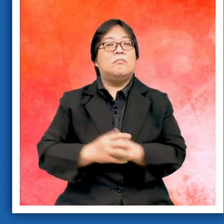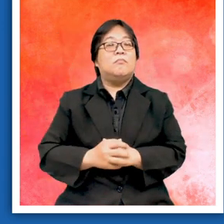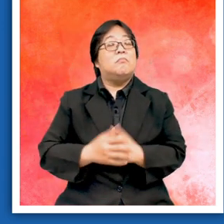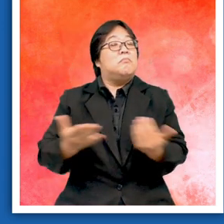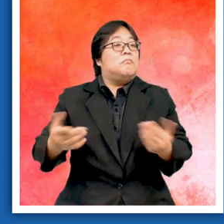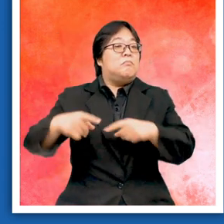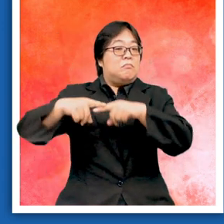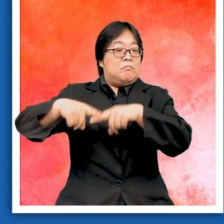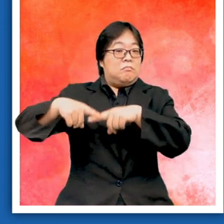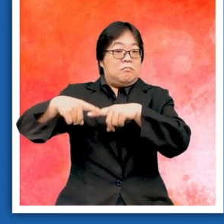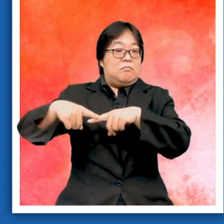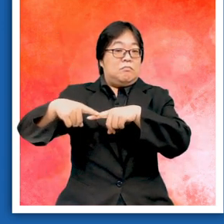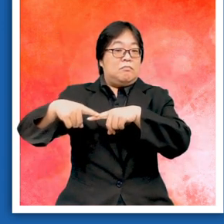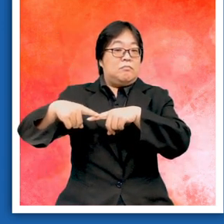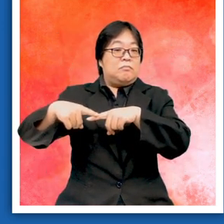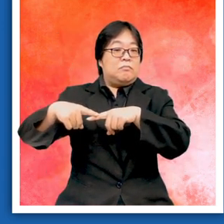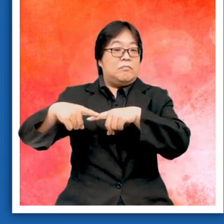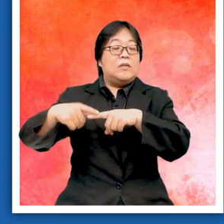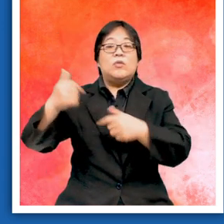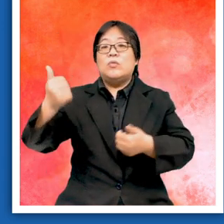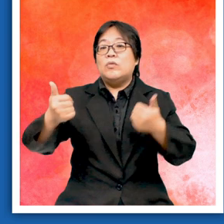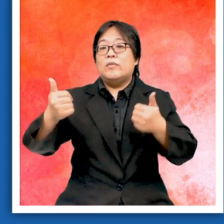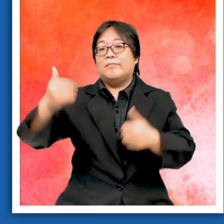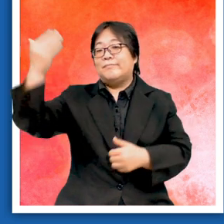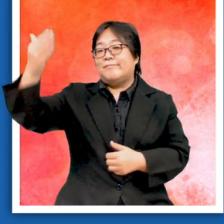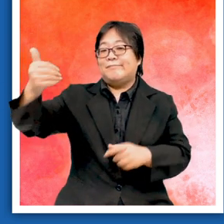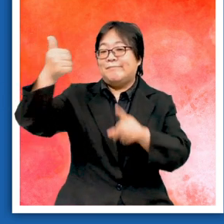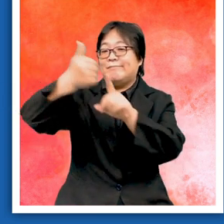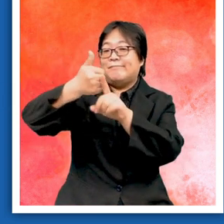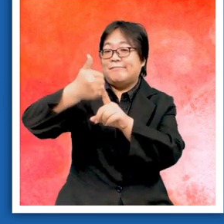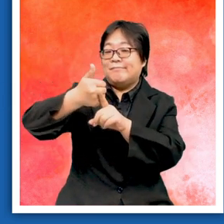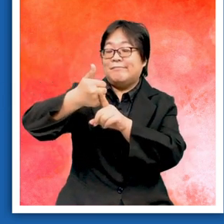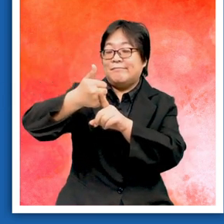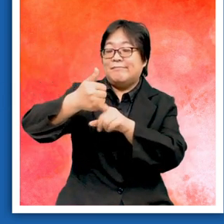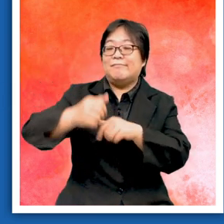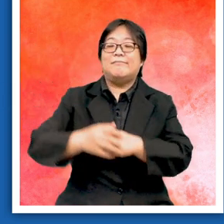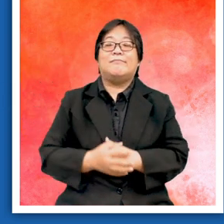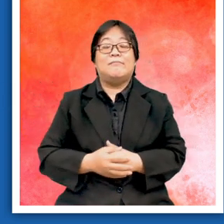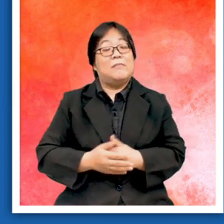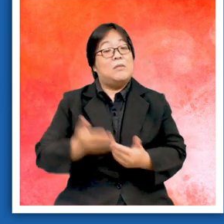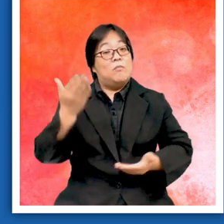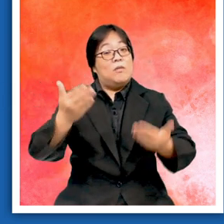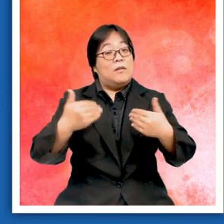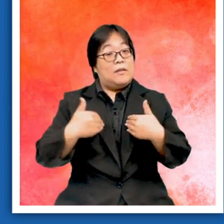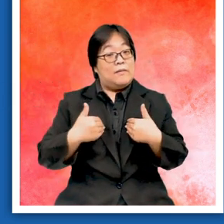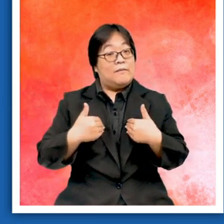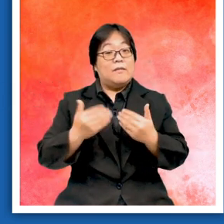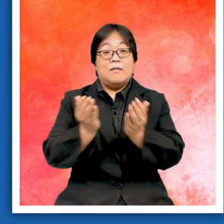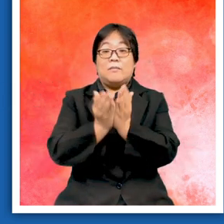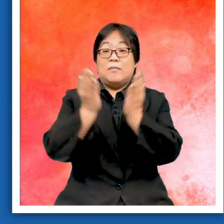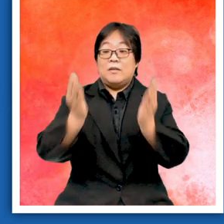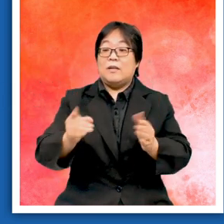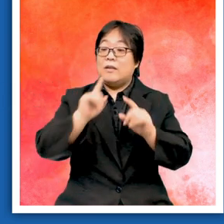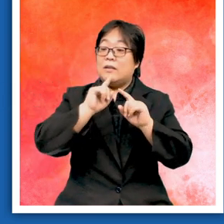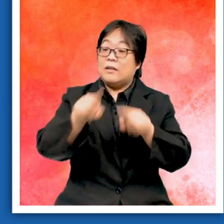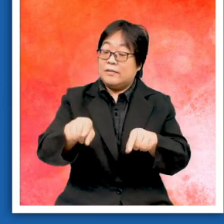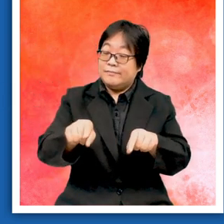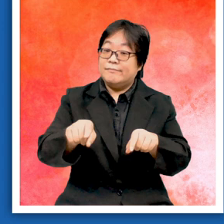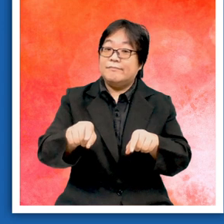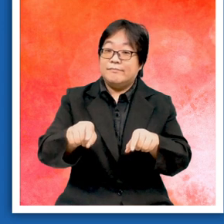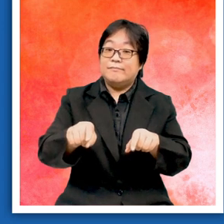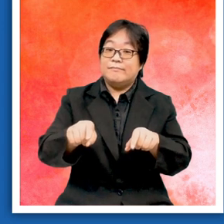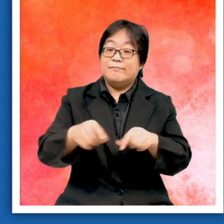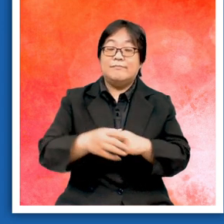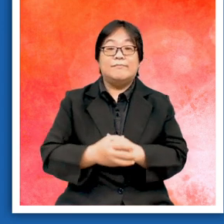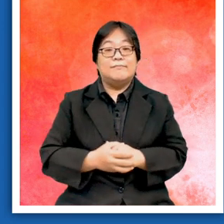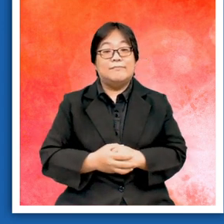the preference by instructor. They might have a student answered in the